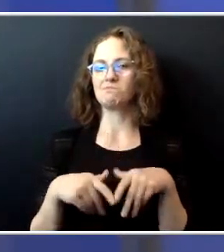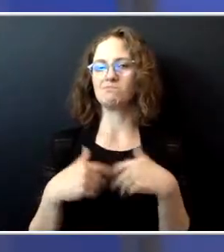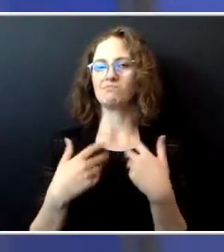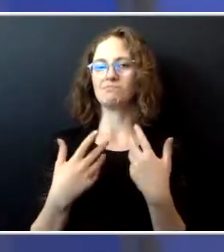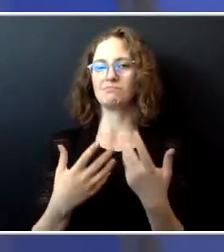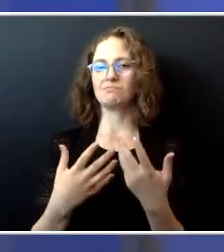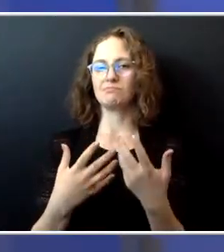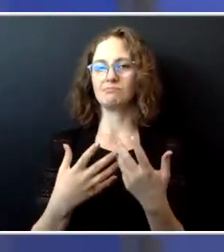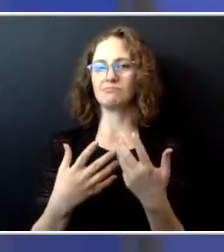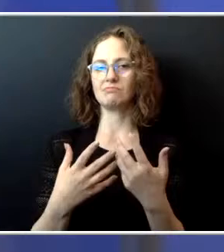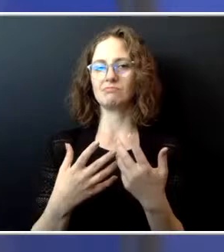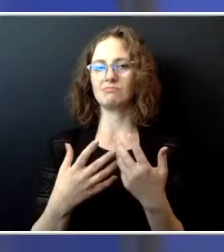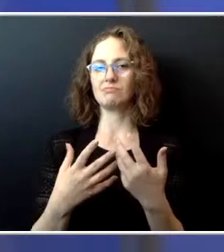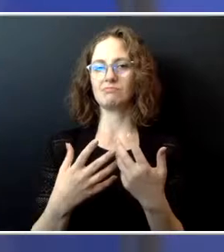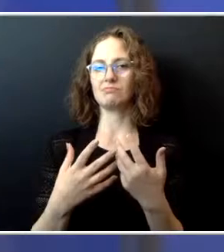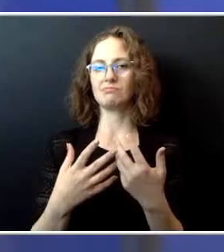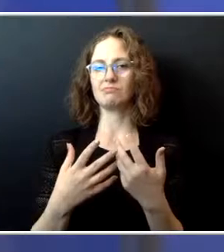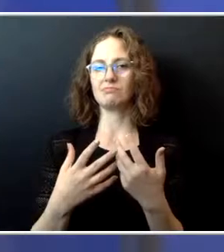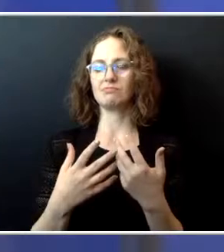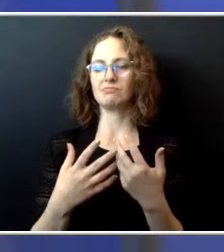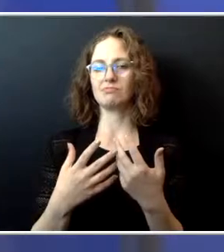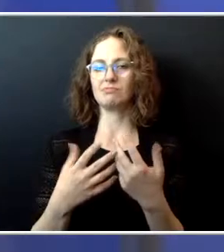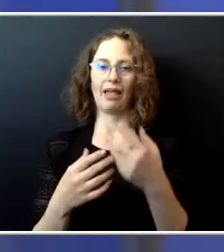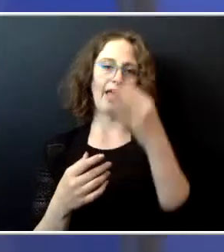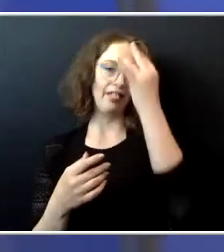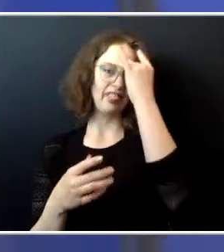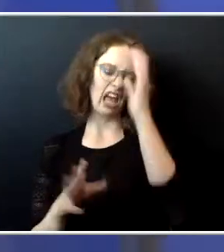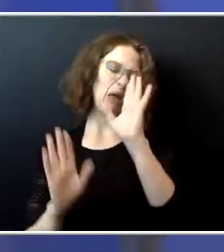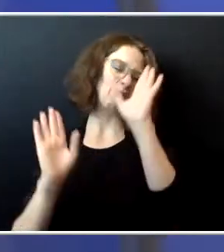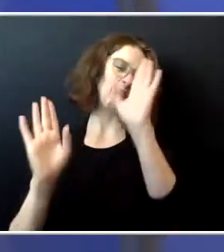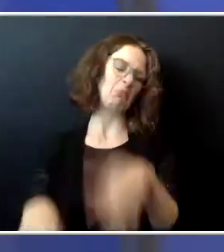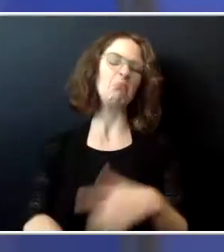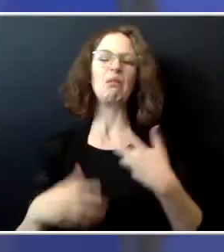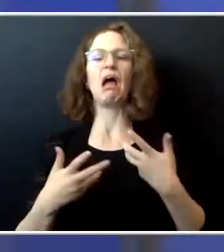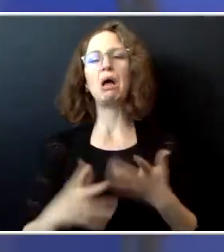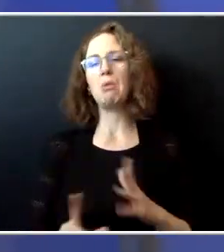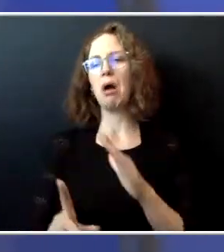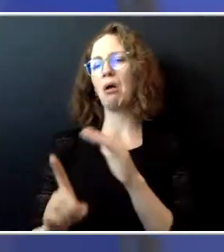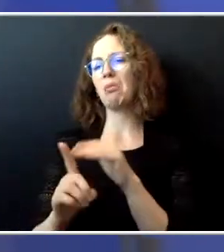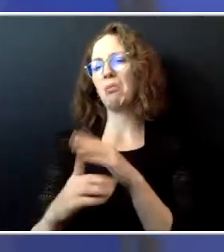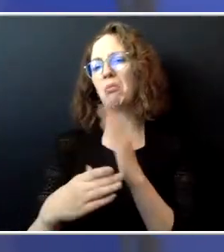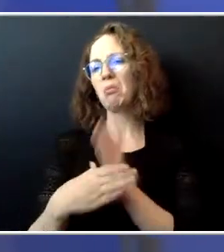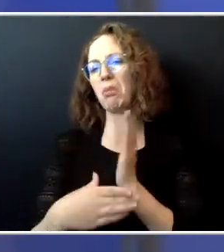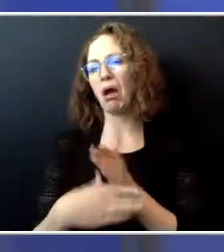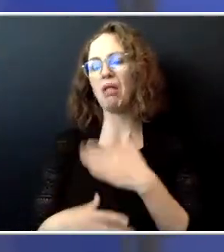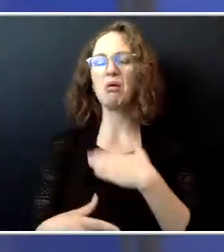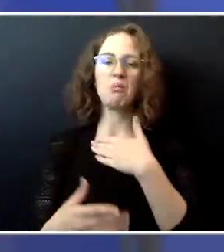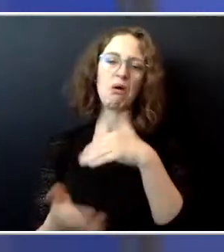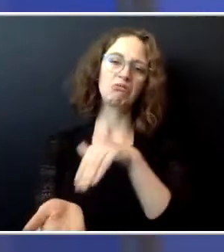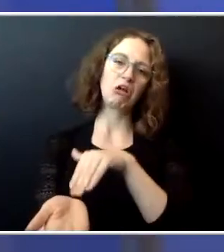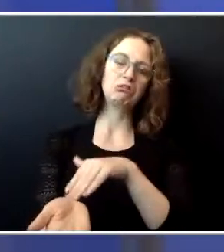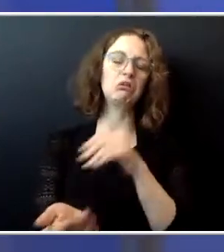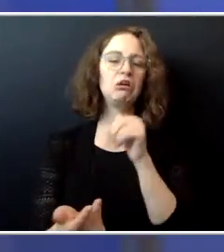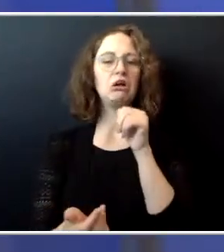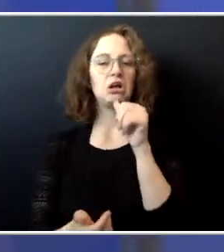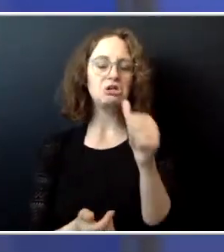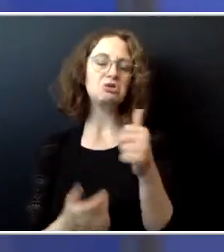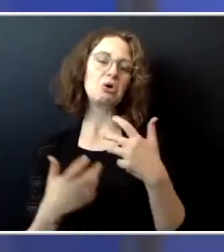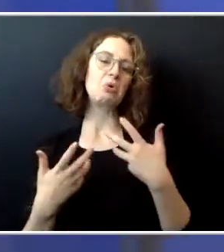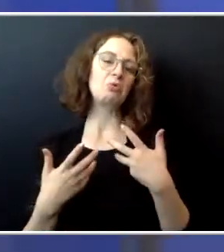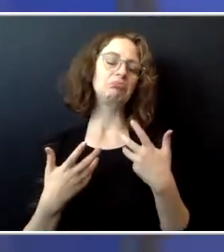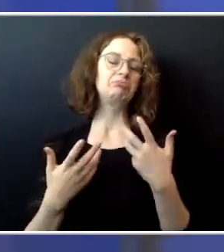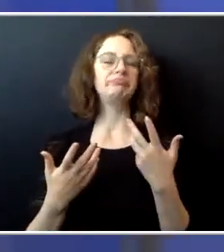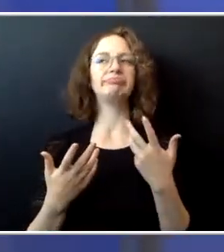late thinking, I don't want to bother my doctor. I don't want to be looking like I'm just seeking, but you